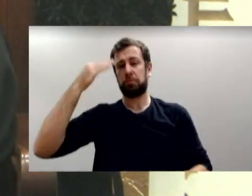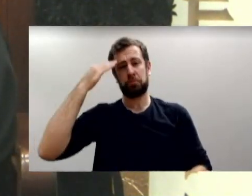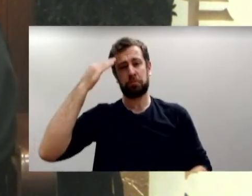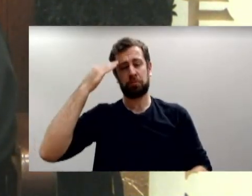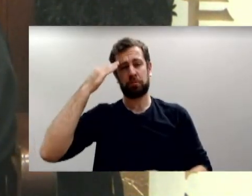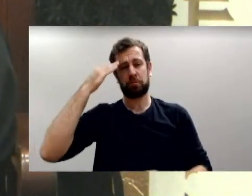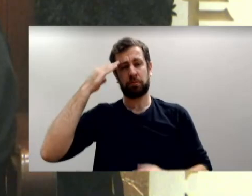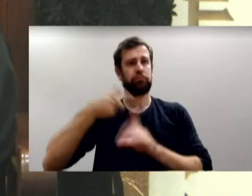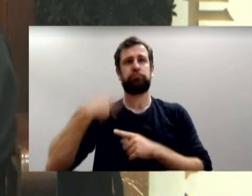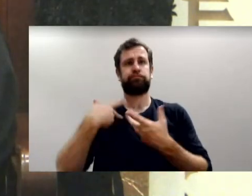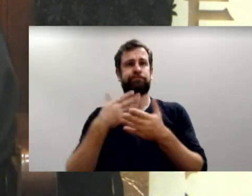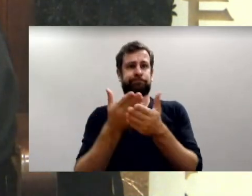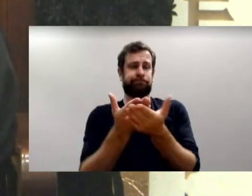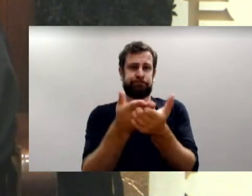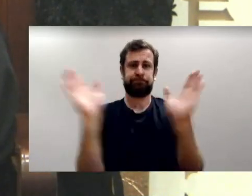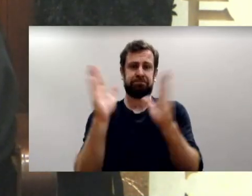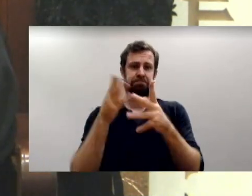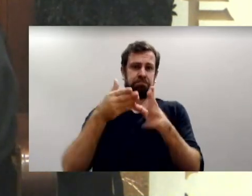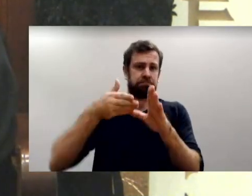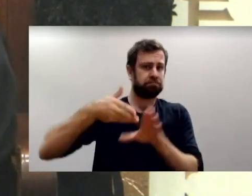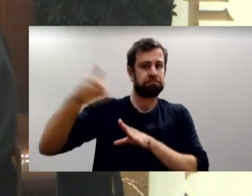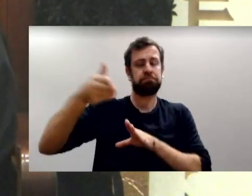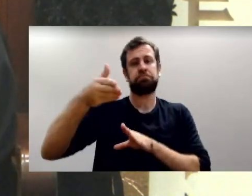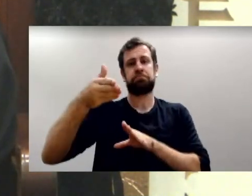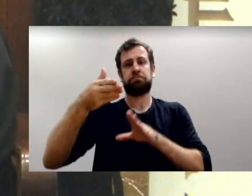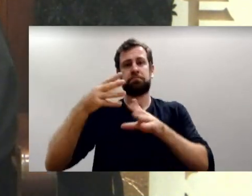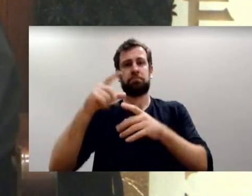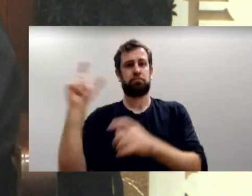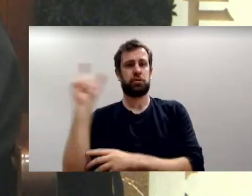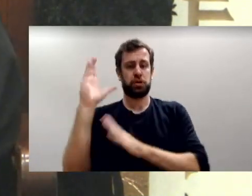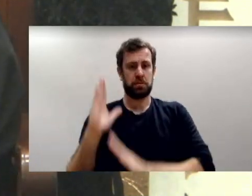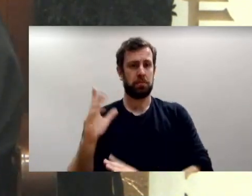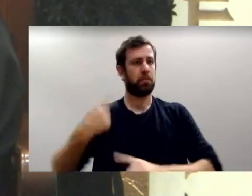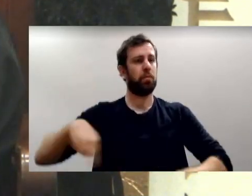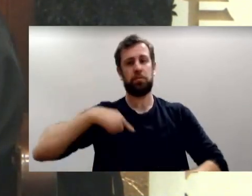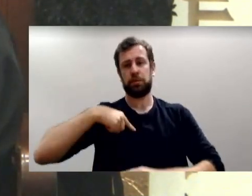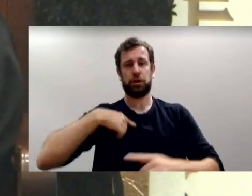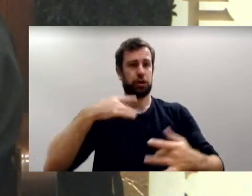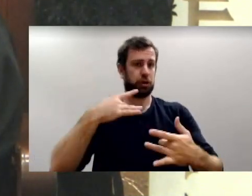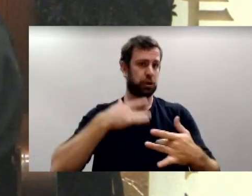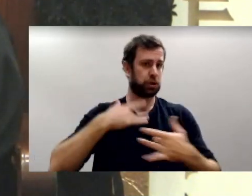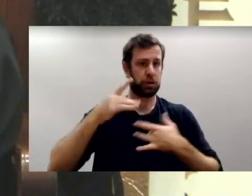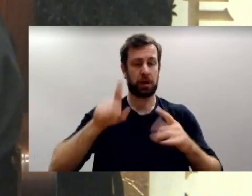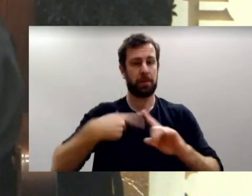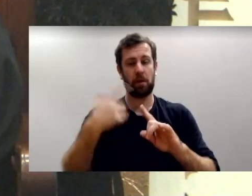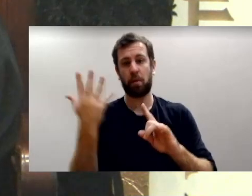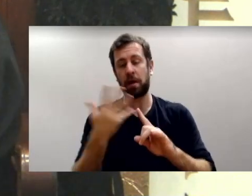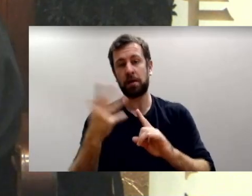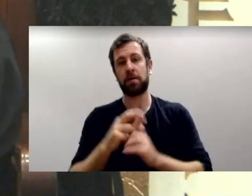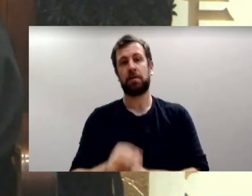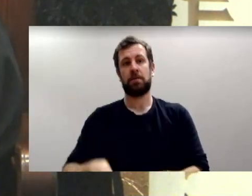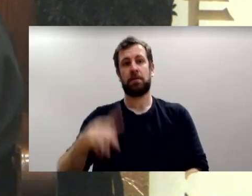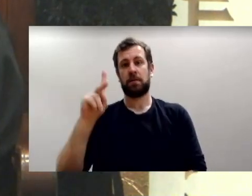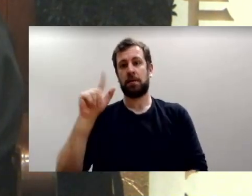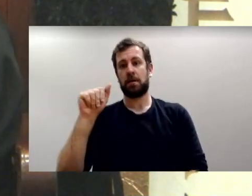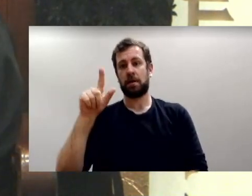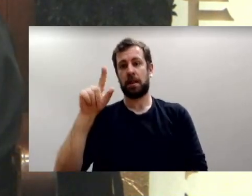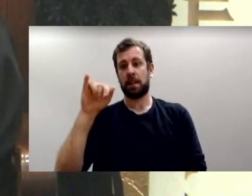mainstream Muslims are concerned in general, for us, the kalima of shahada,